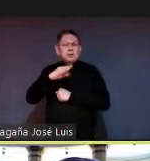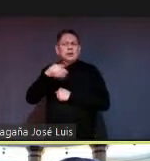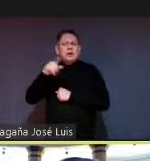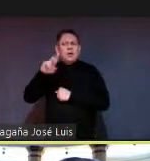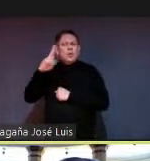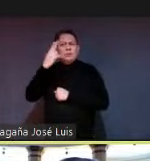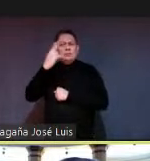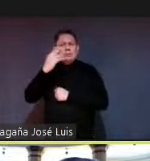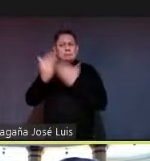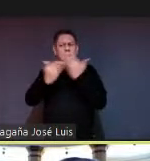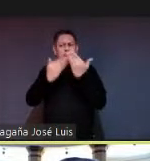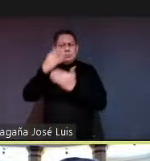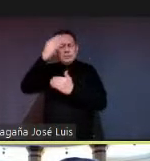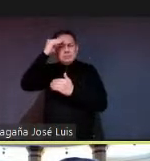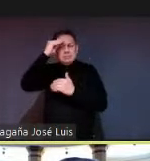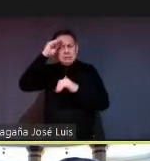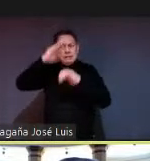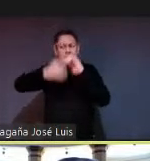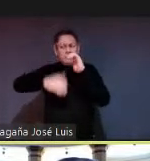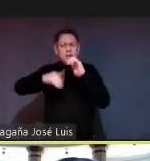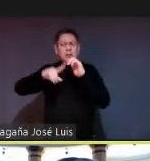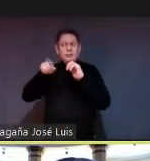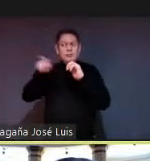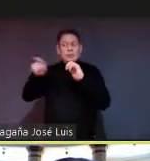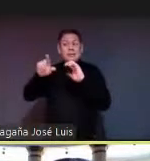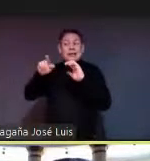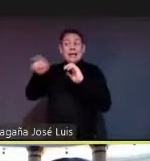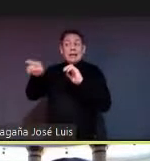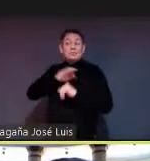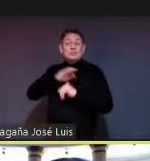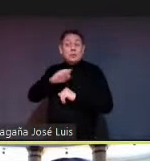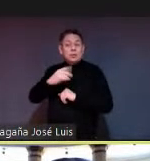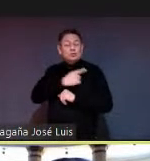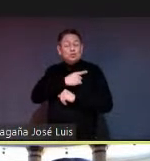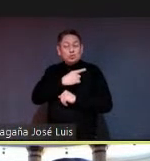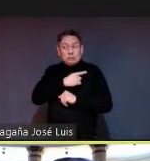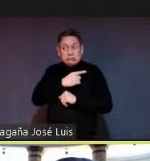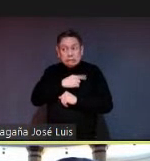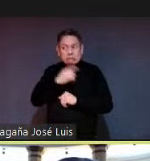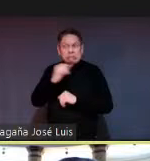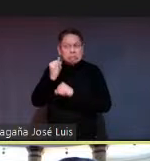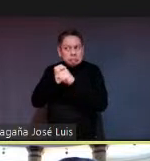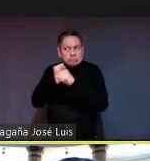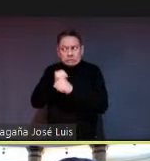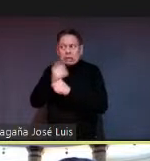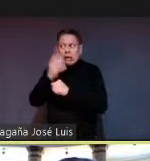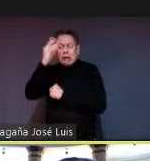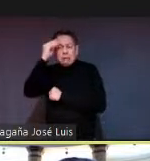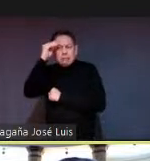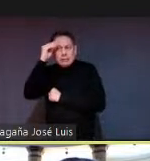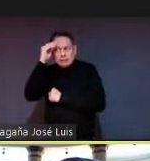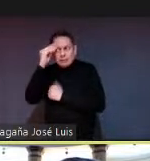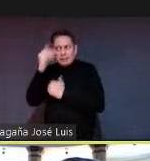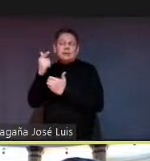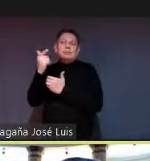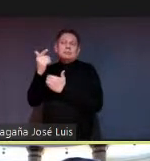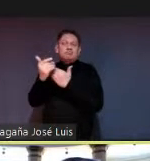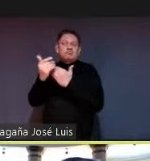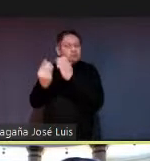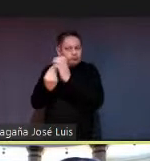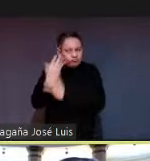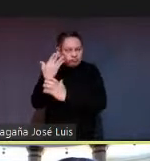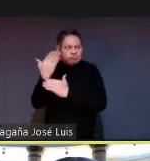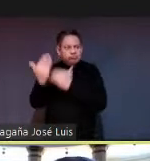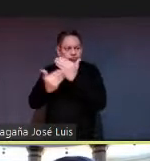long-term learning, comprehensive training based on competencies, ethics, research, educational